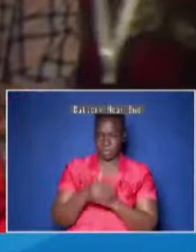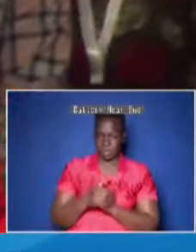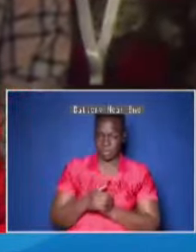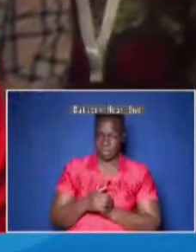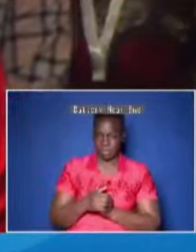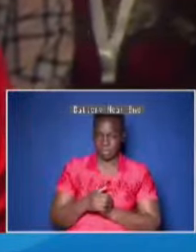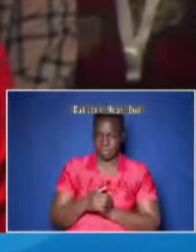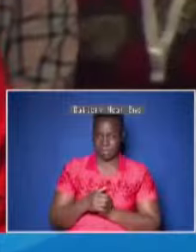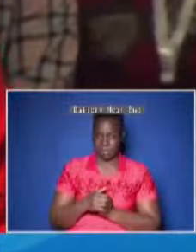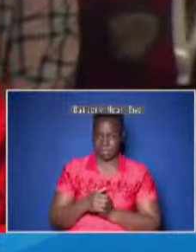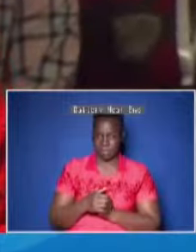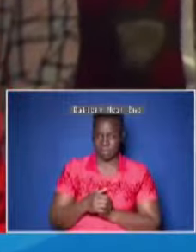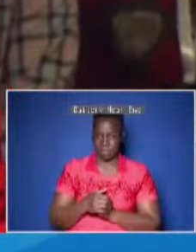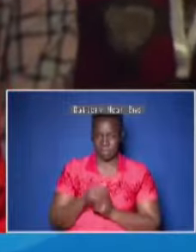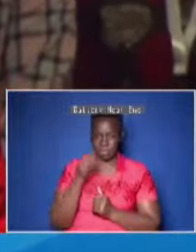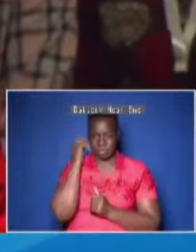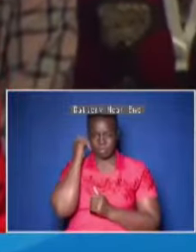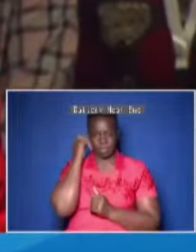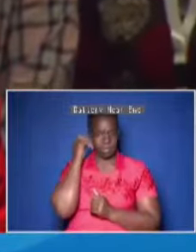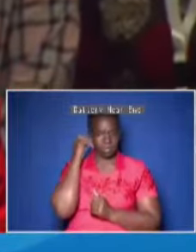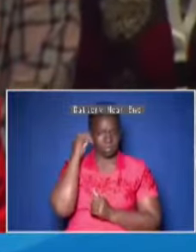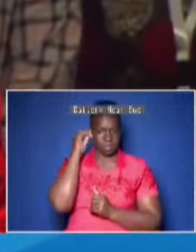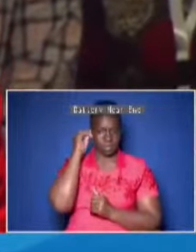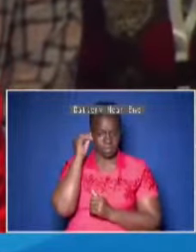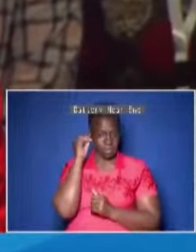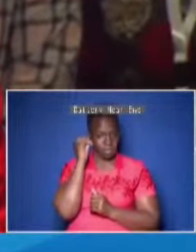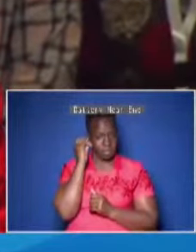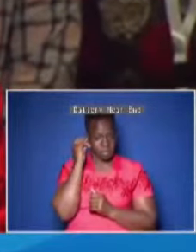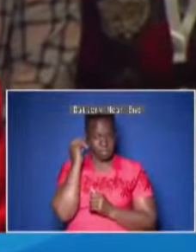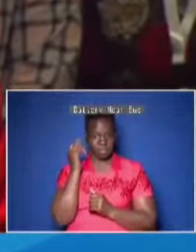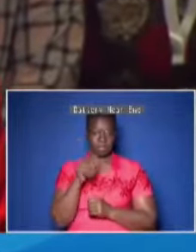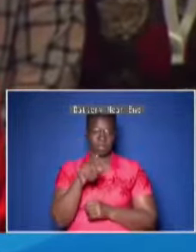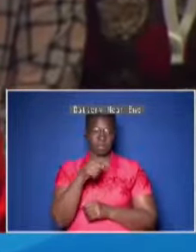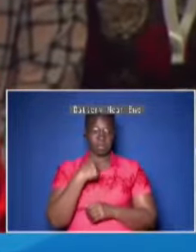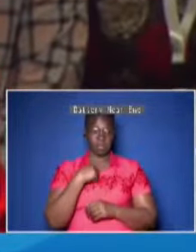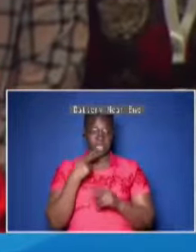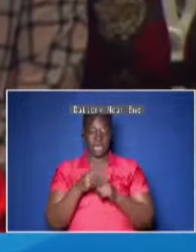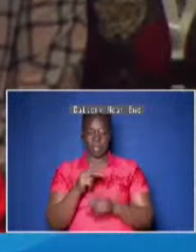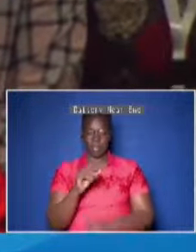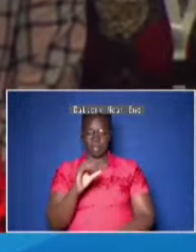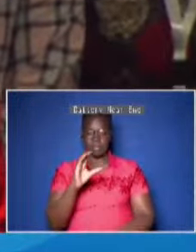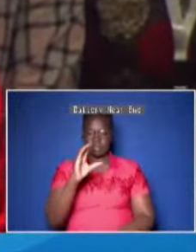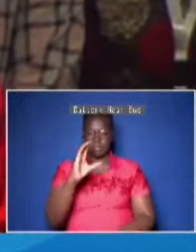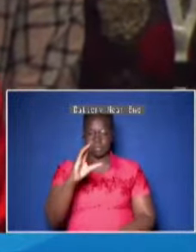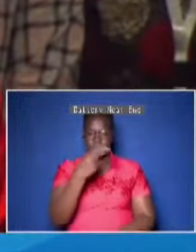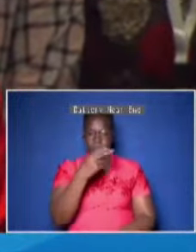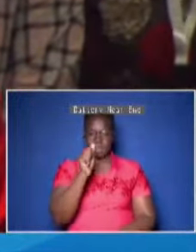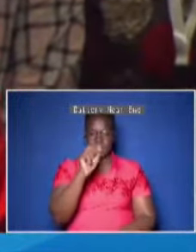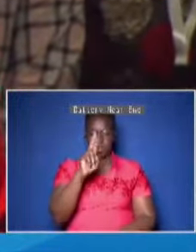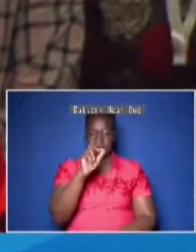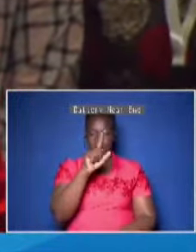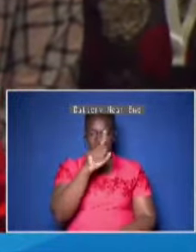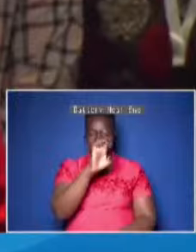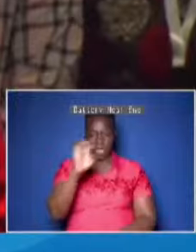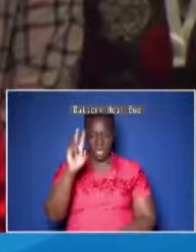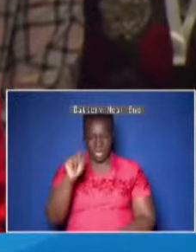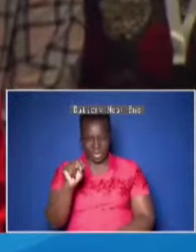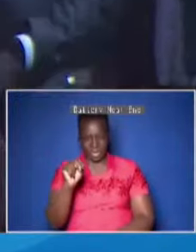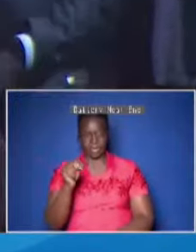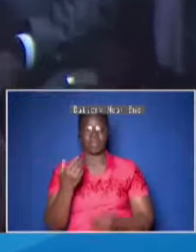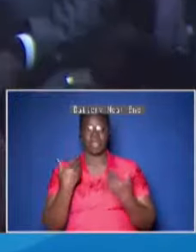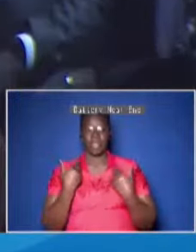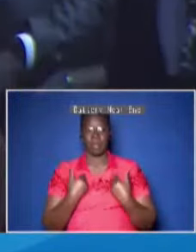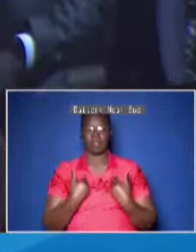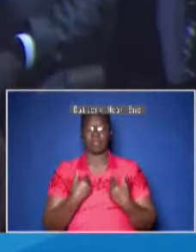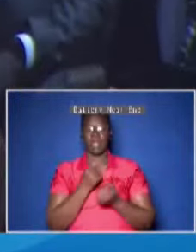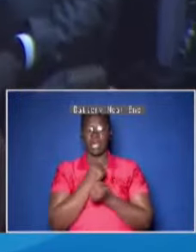vision um my name is sh I love the young people of this country and of Africa so much has called me